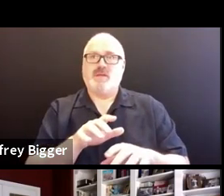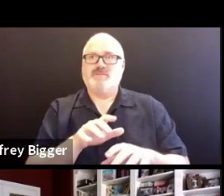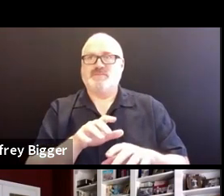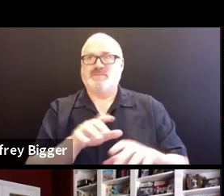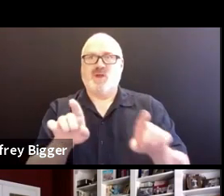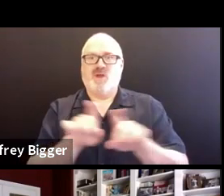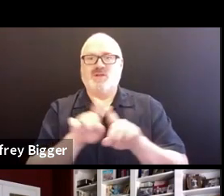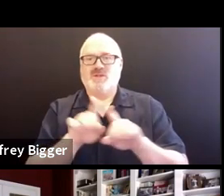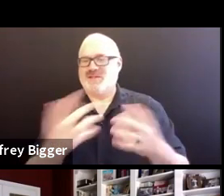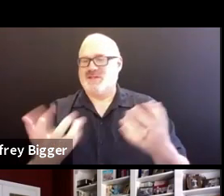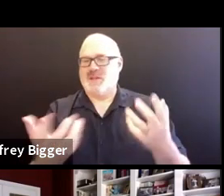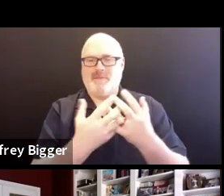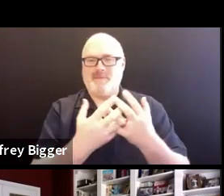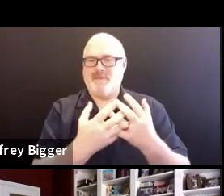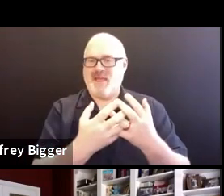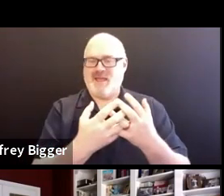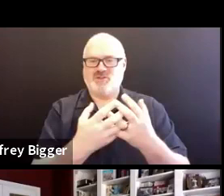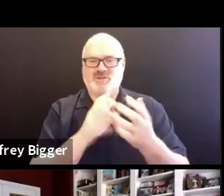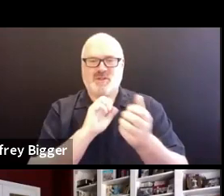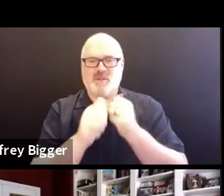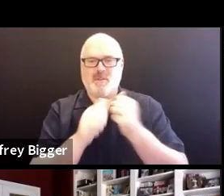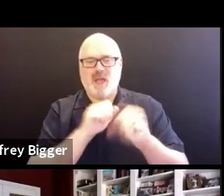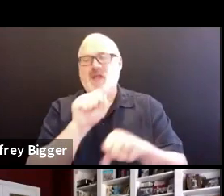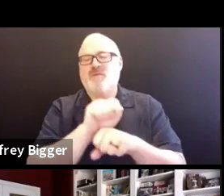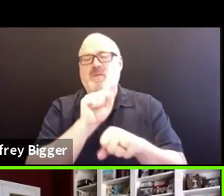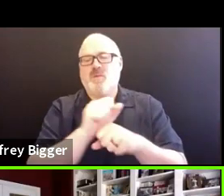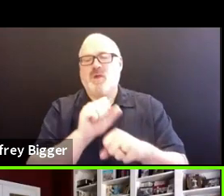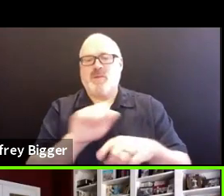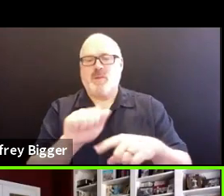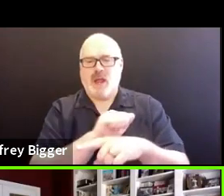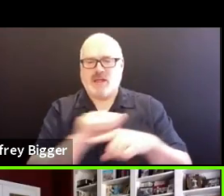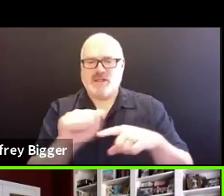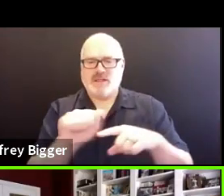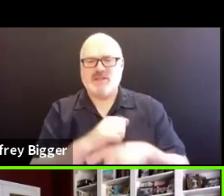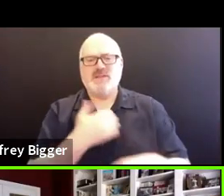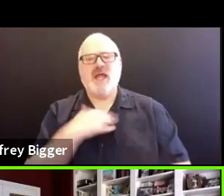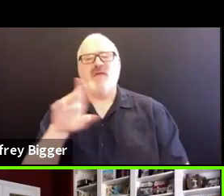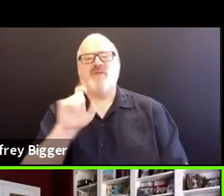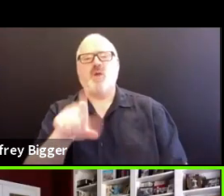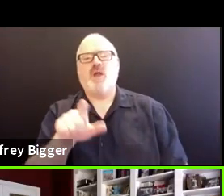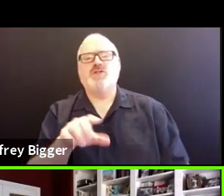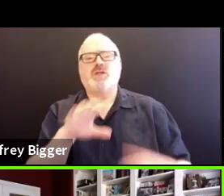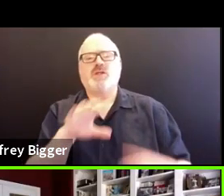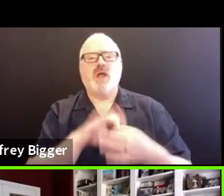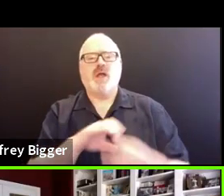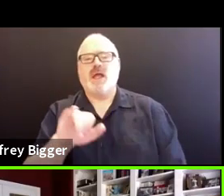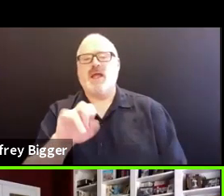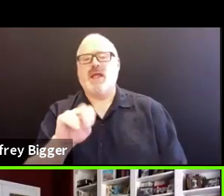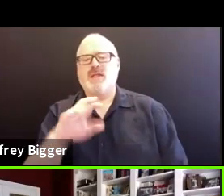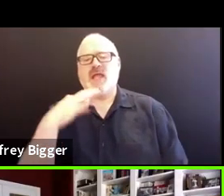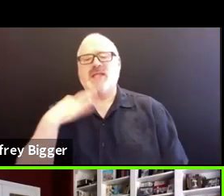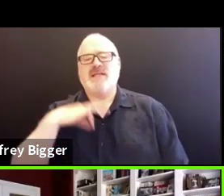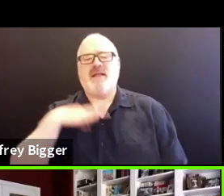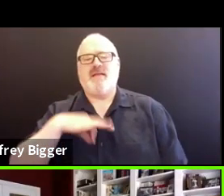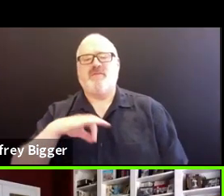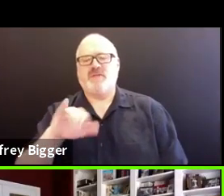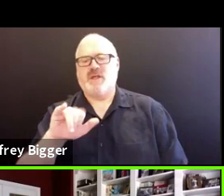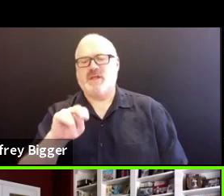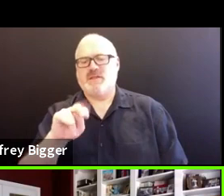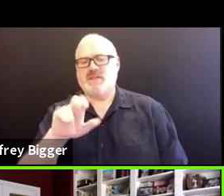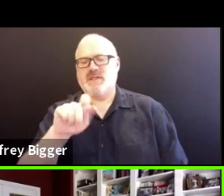conditions and competitive employment practices. So Dan, I have a question on the incentives. Yes. So